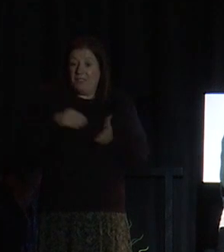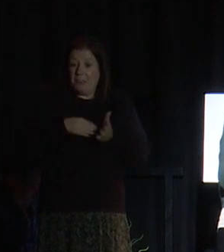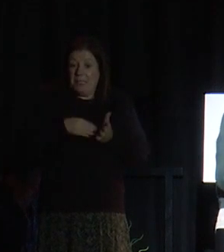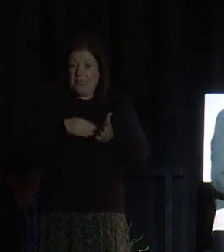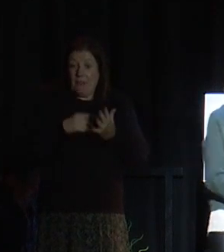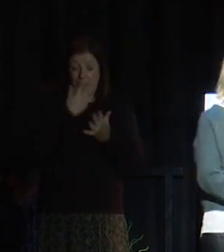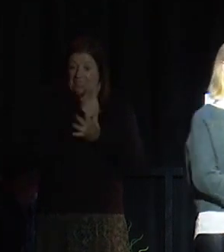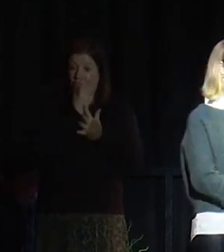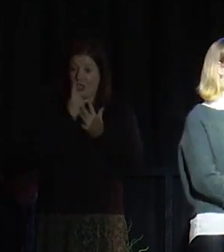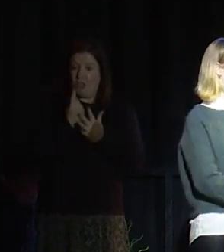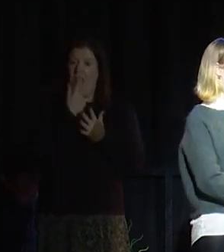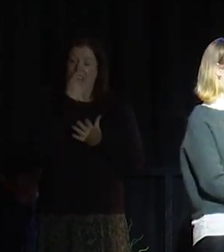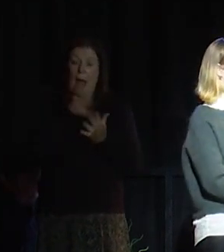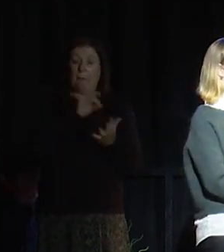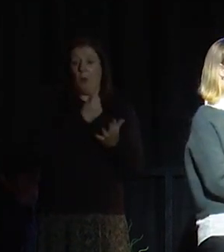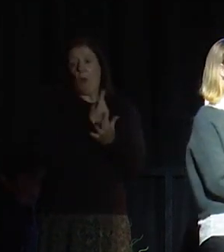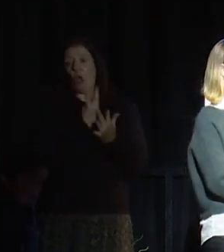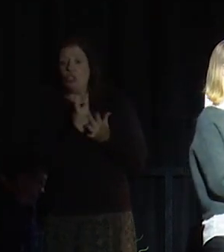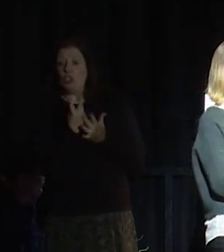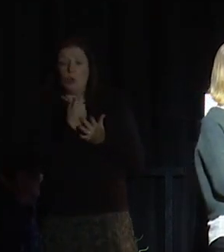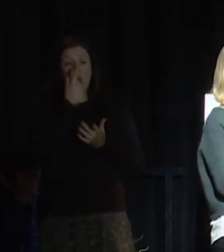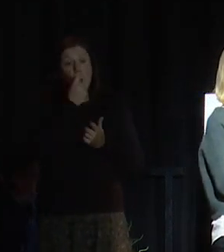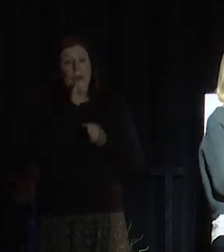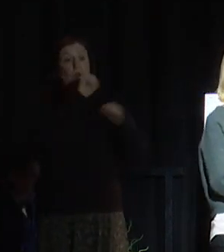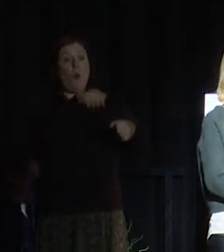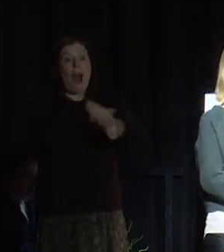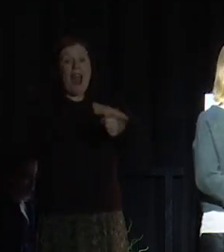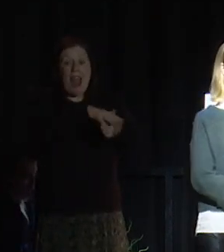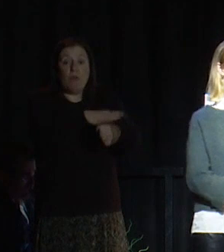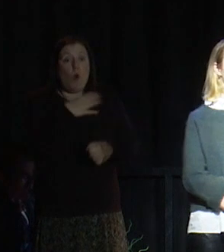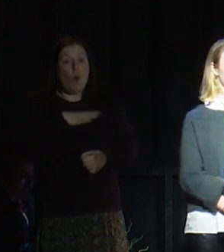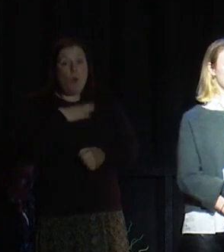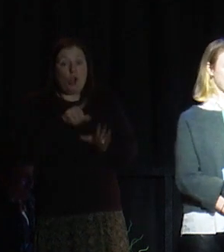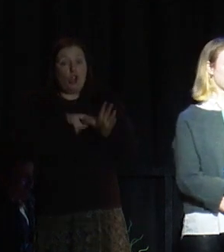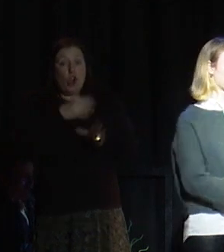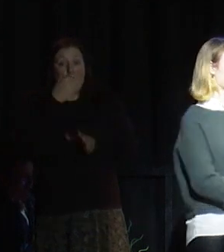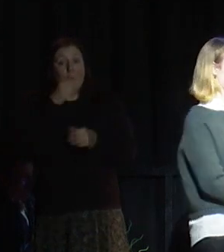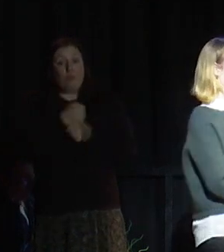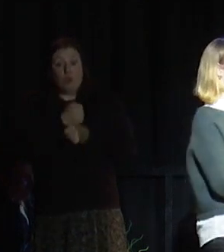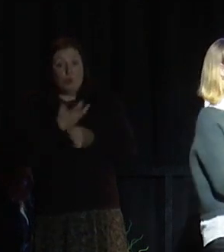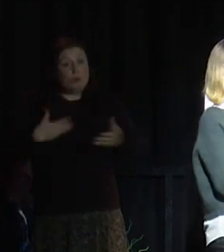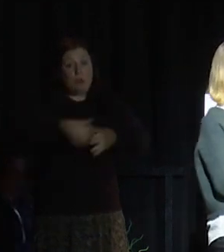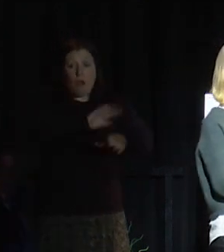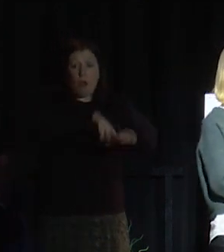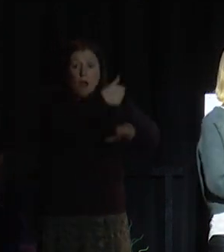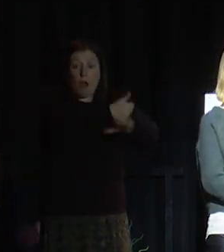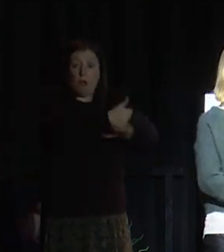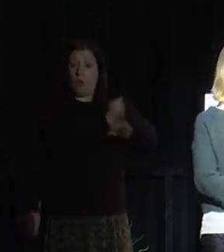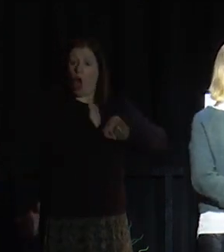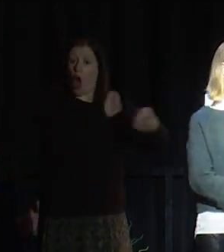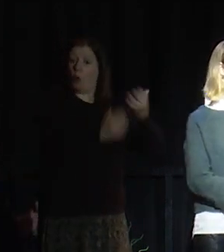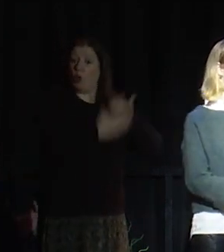them. They can be bespoke to your area, so it might be that you want to have a young producers programme in your area and build a new piece of